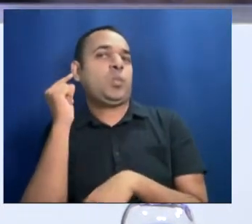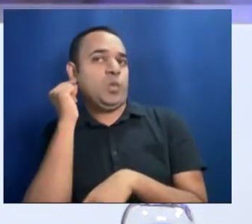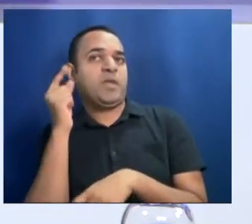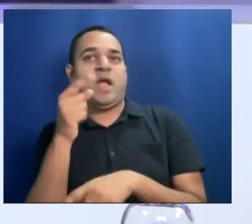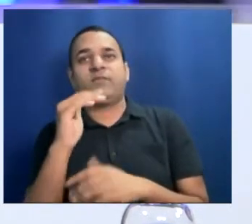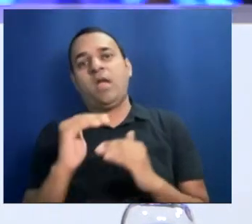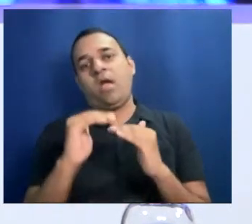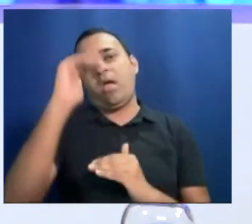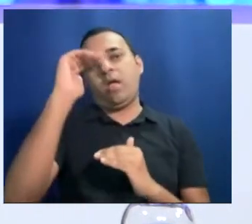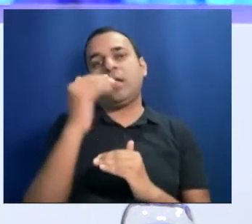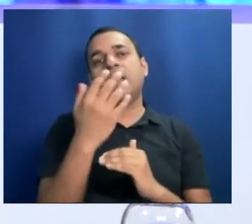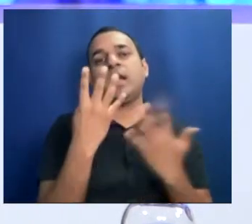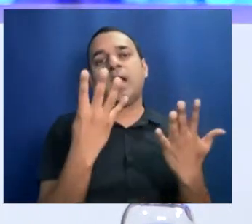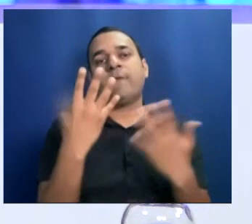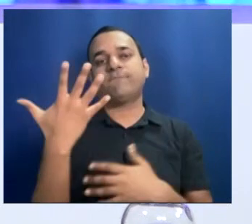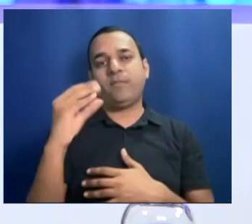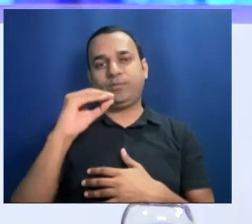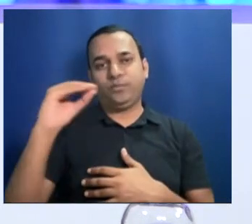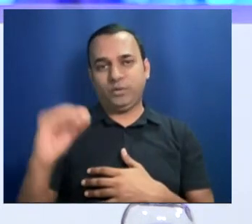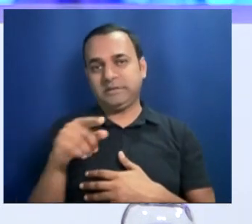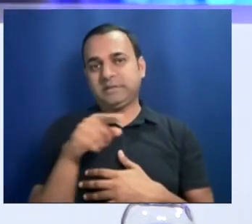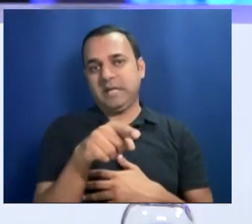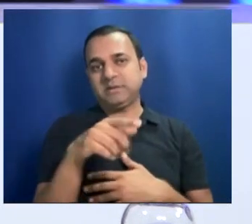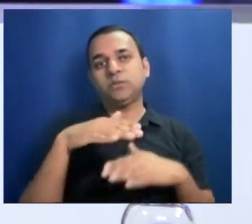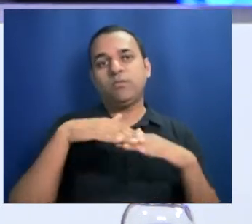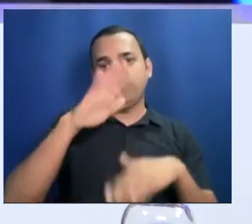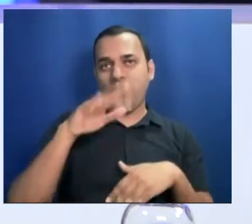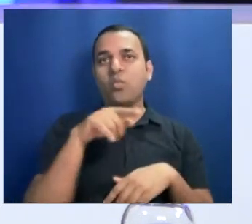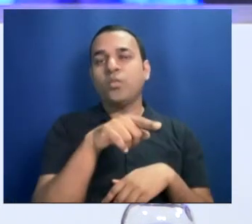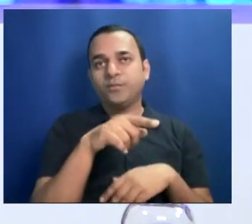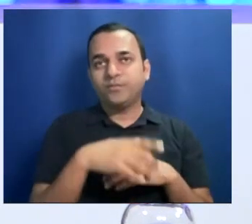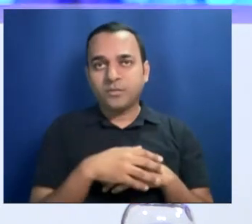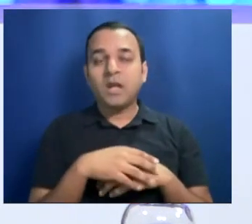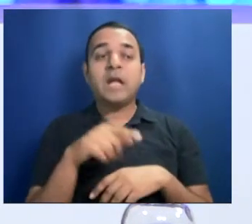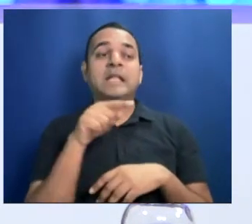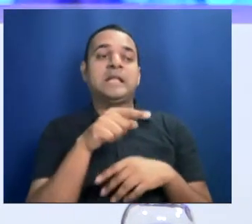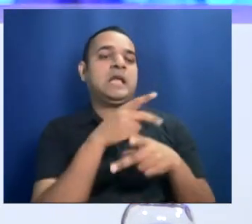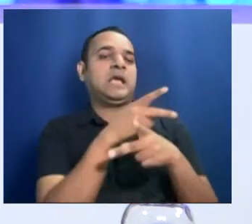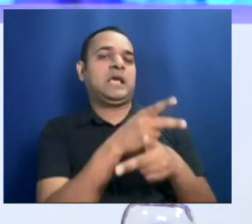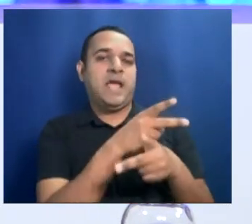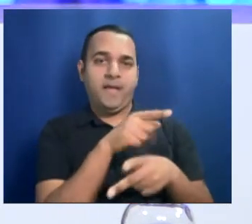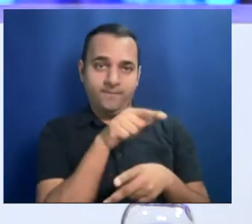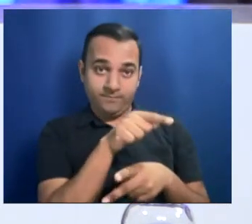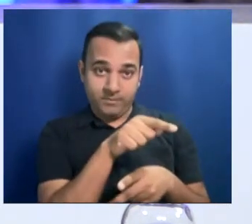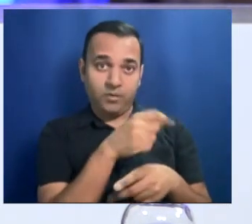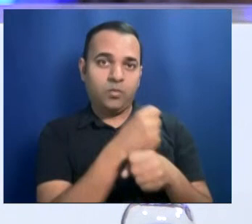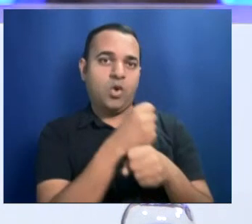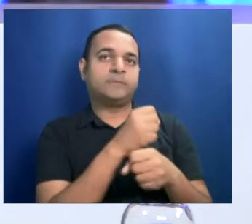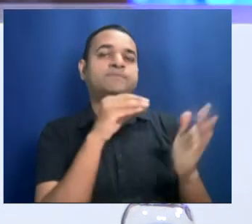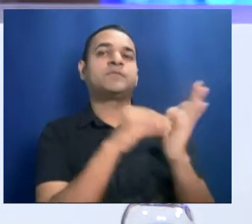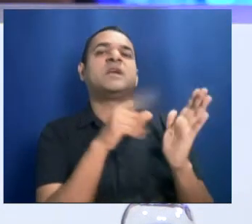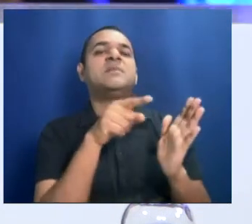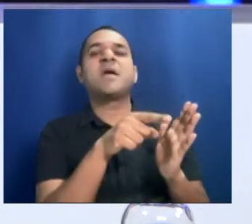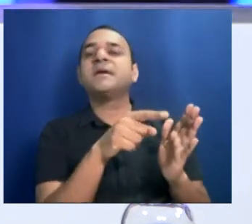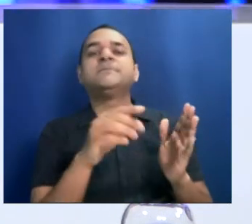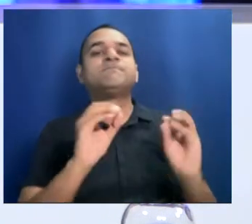And we also know that part of the care sector goes unregistered. It's in this kind of gray zone.